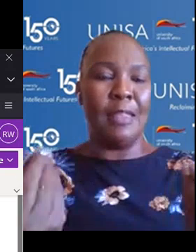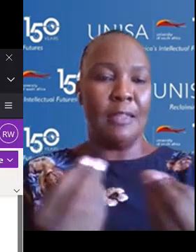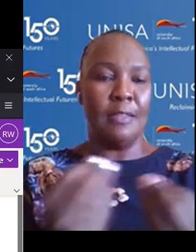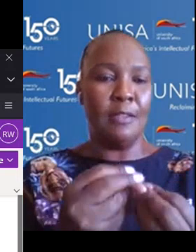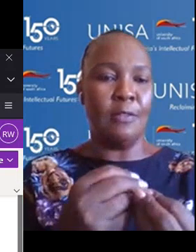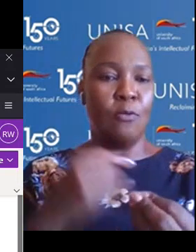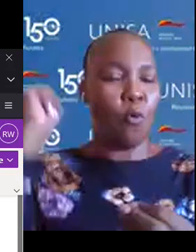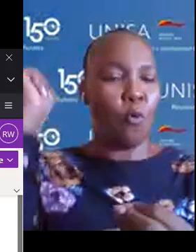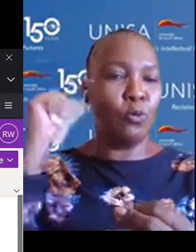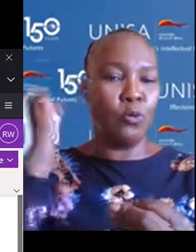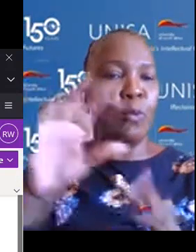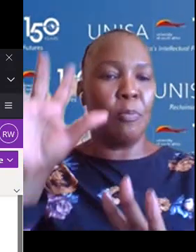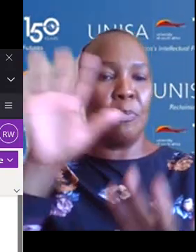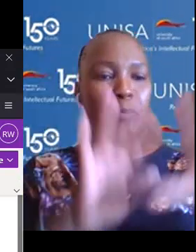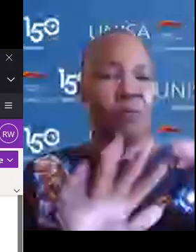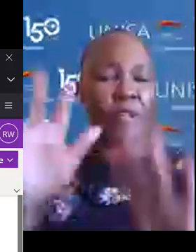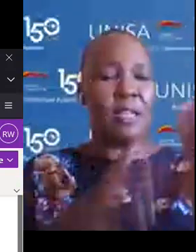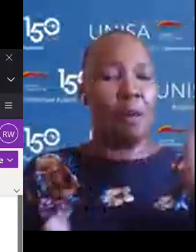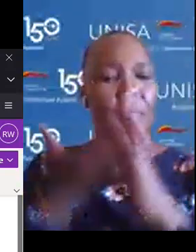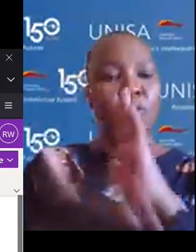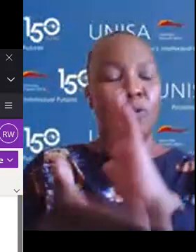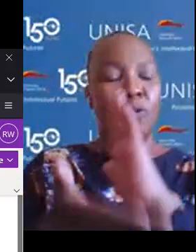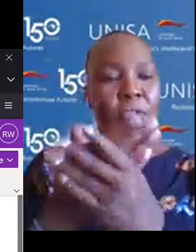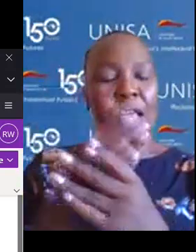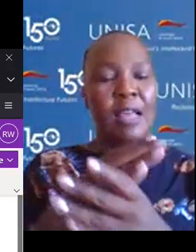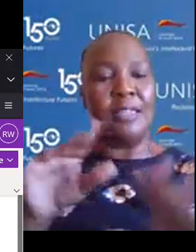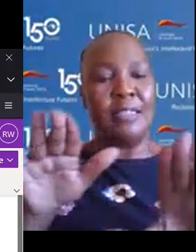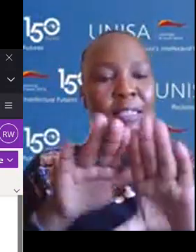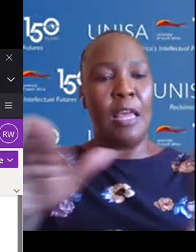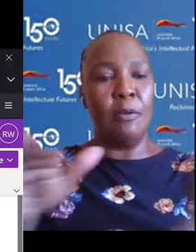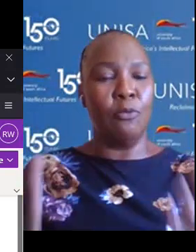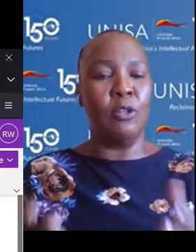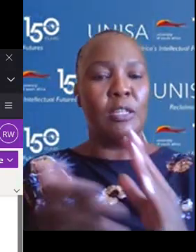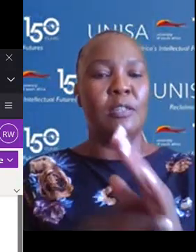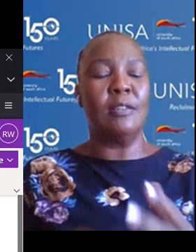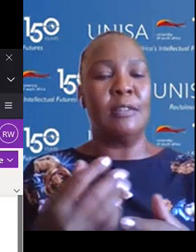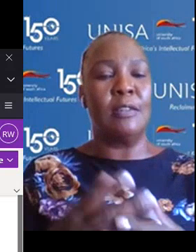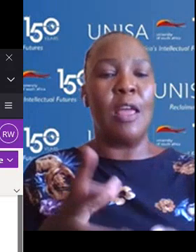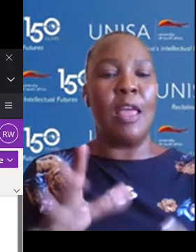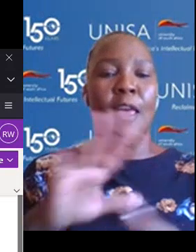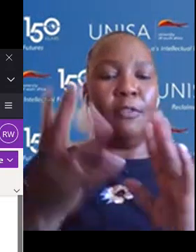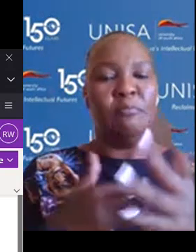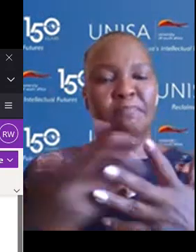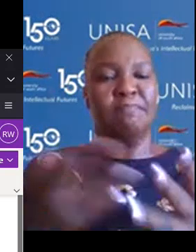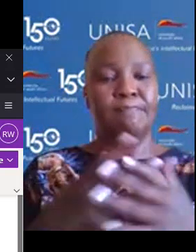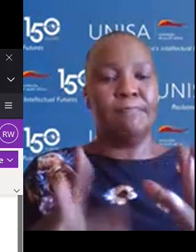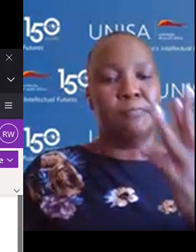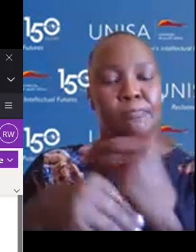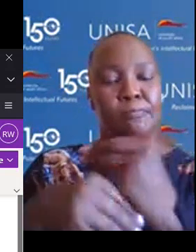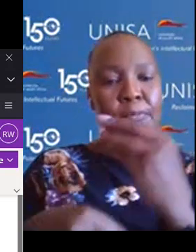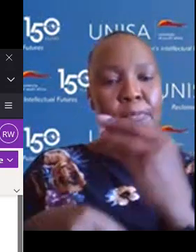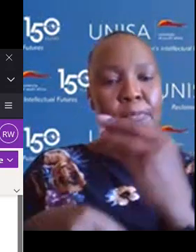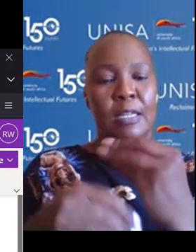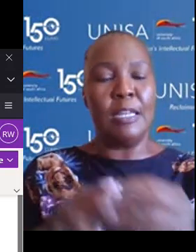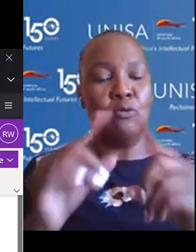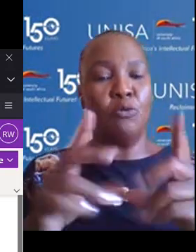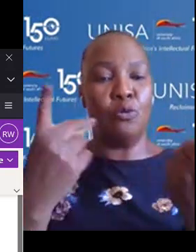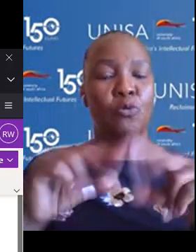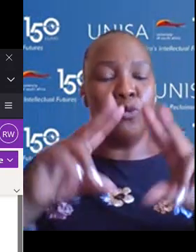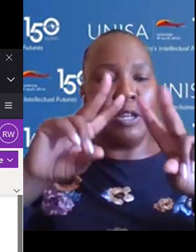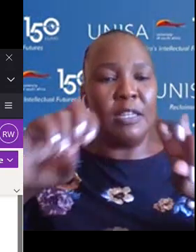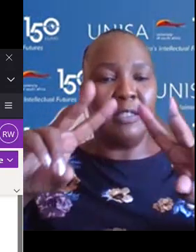audio, pictures, upload a file, a table, all of that you can place in here. So especially when you're doing research and you're going